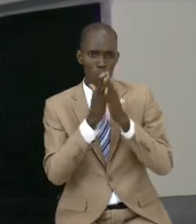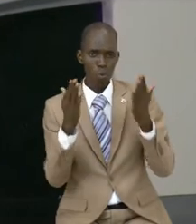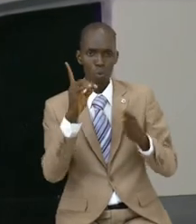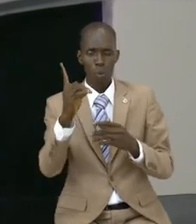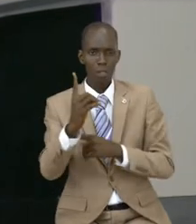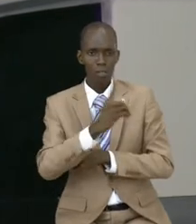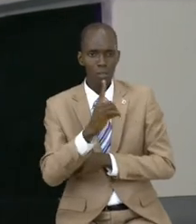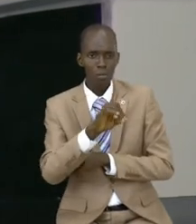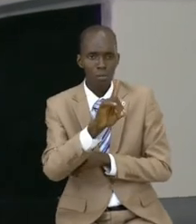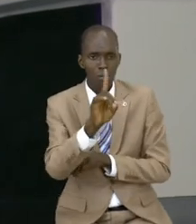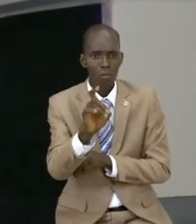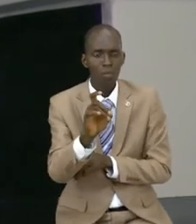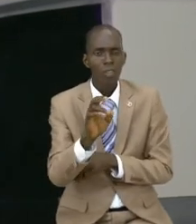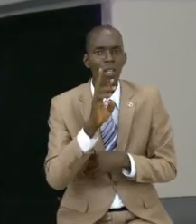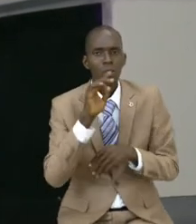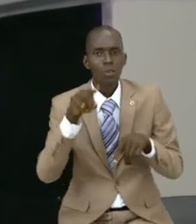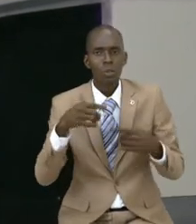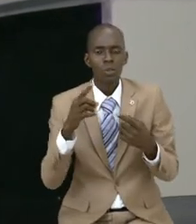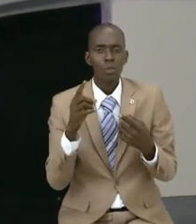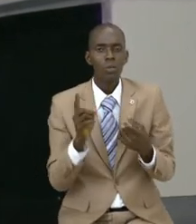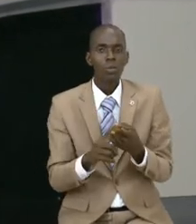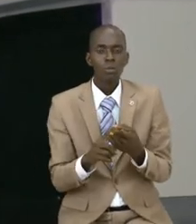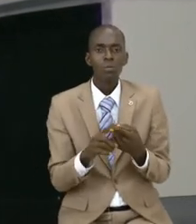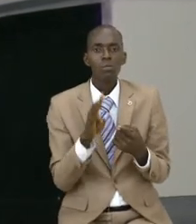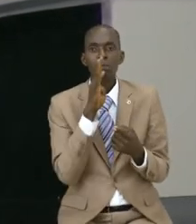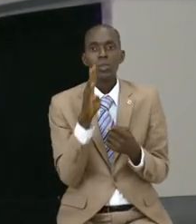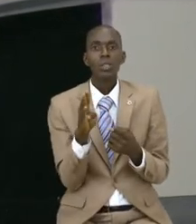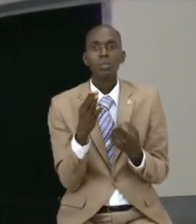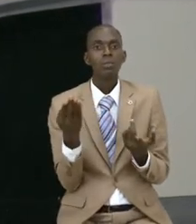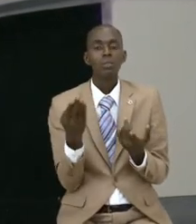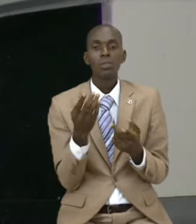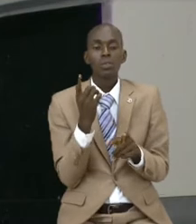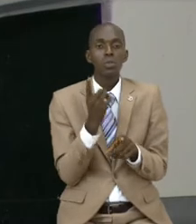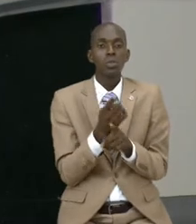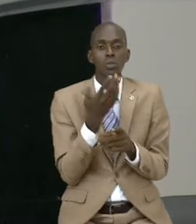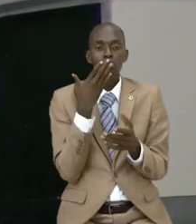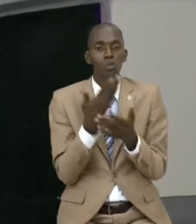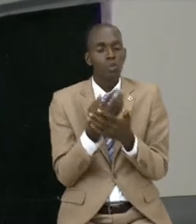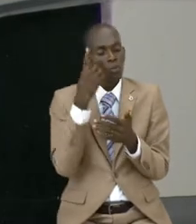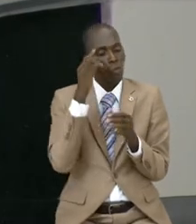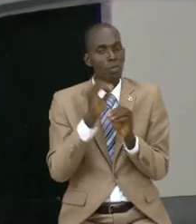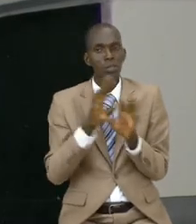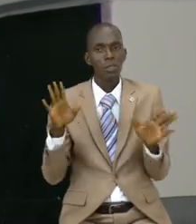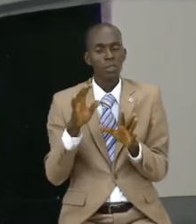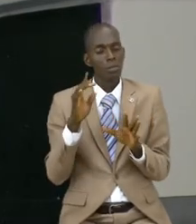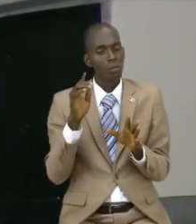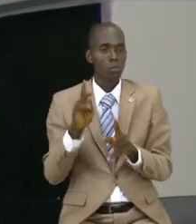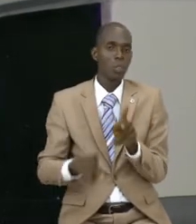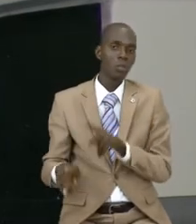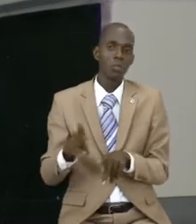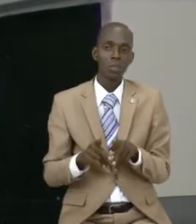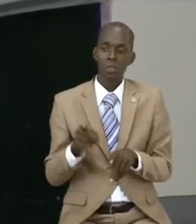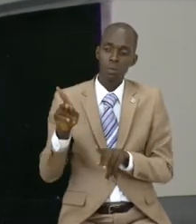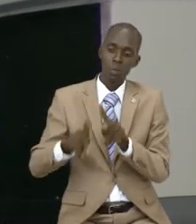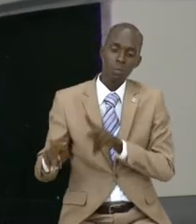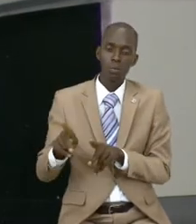And are you going to be like a bookworm? Good for nothing? They are good for nothing. They know